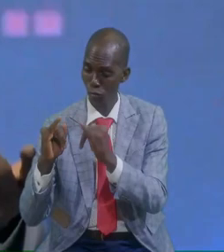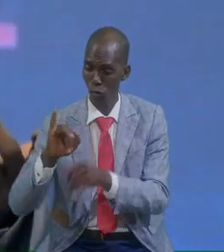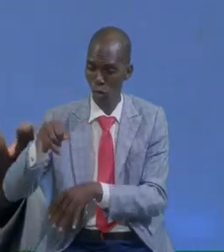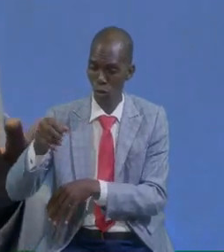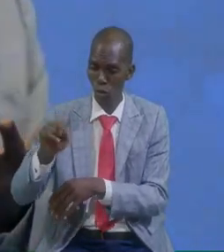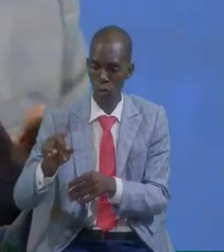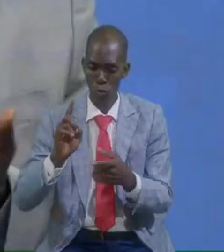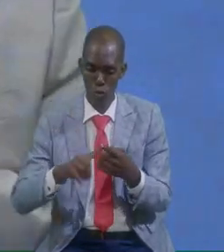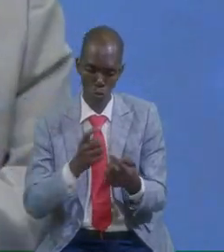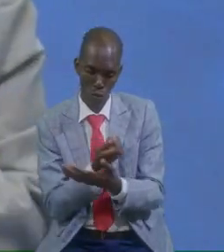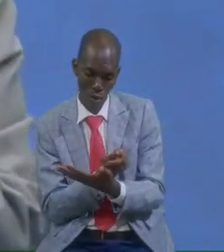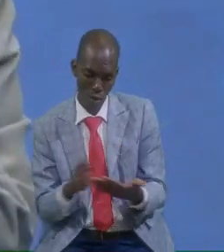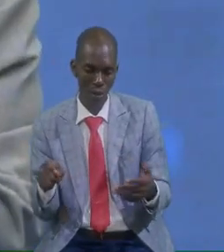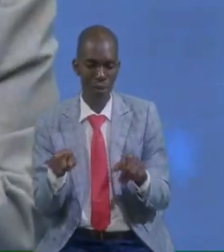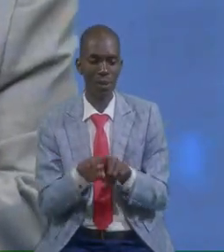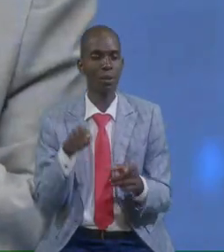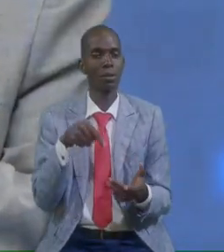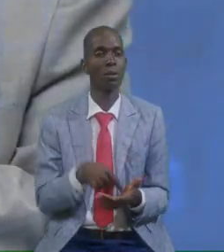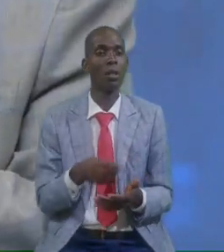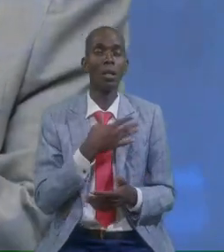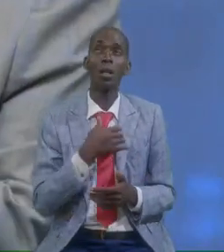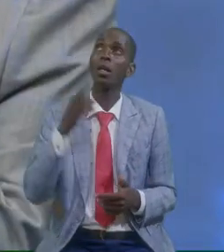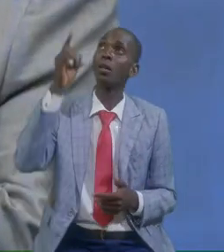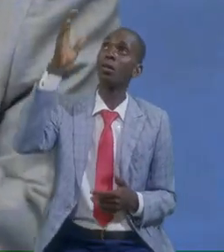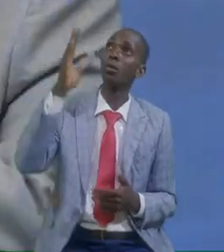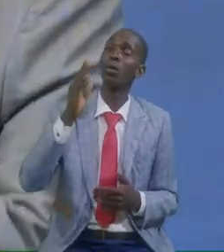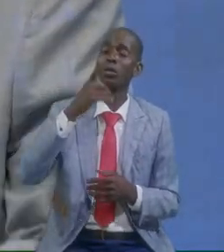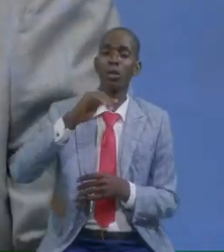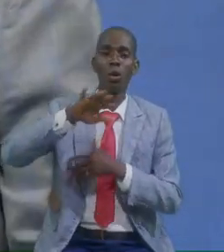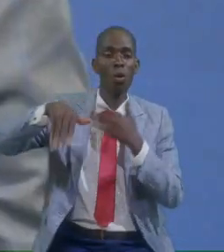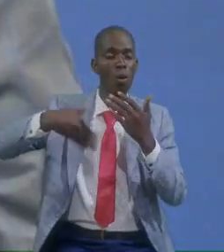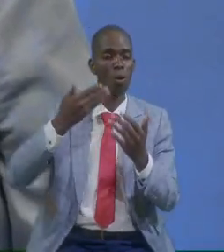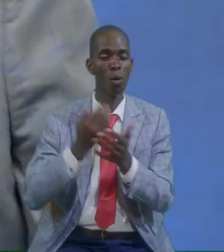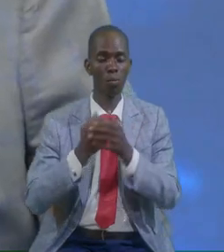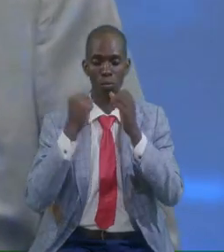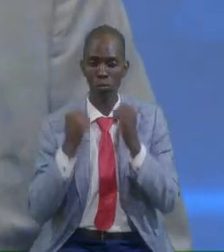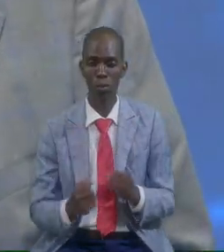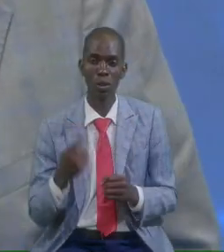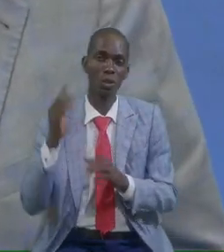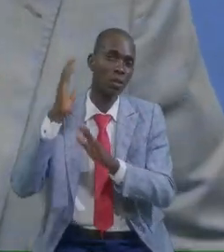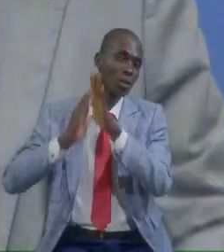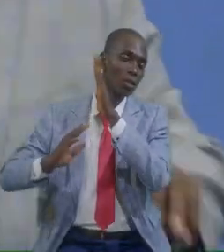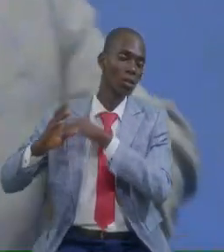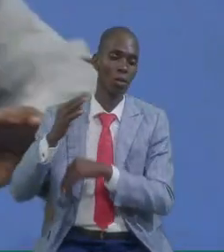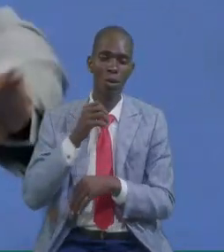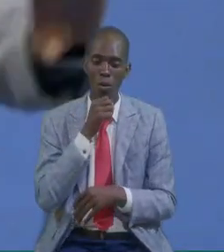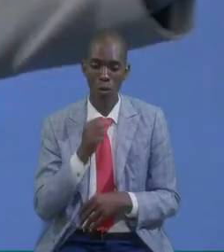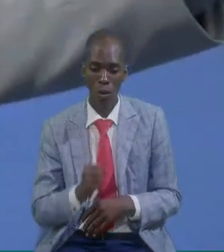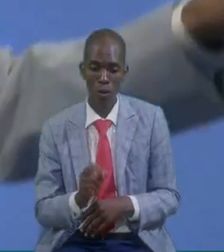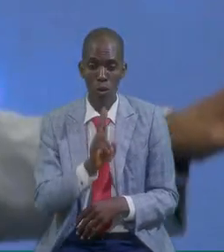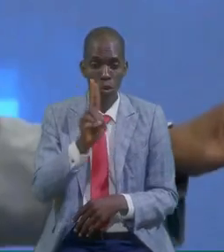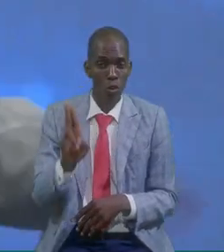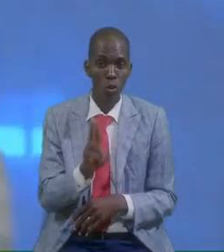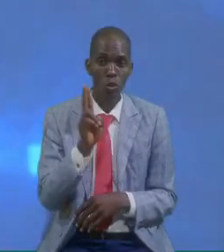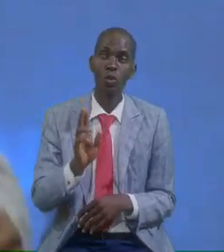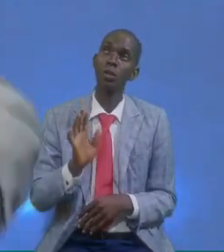And God, the Almighty, the Ancient of Days, used his pen to write